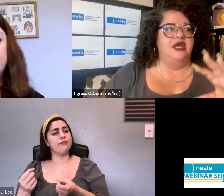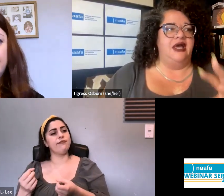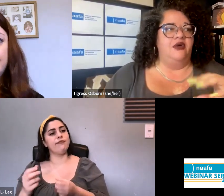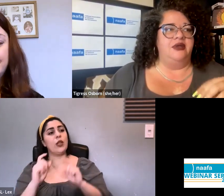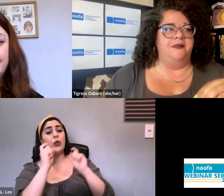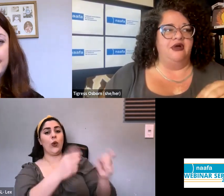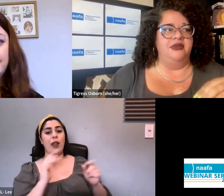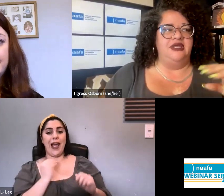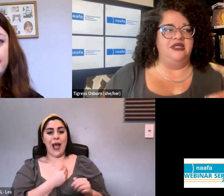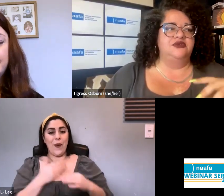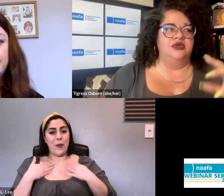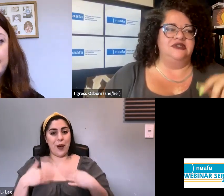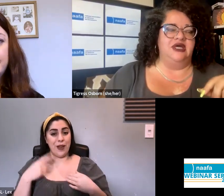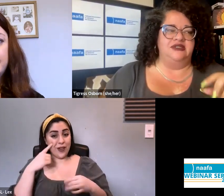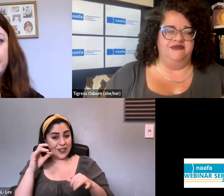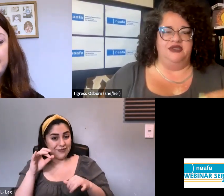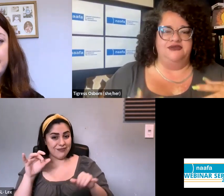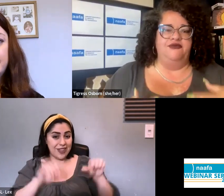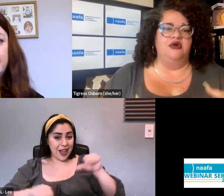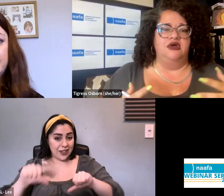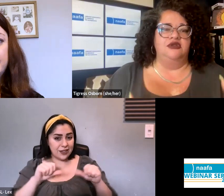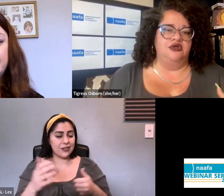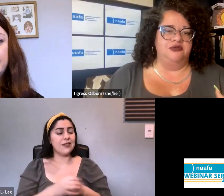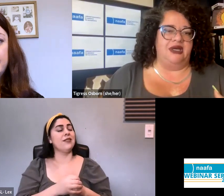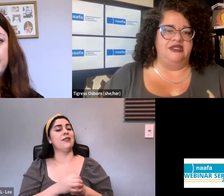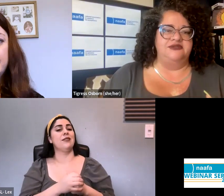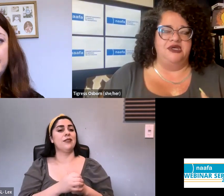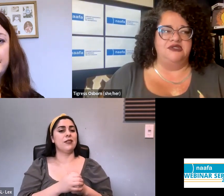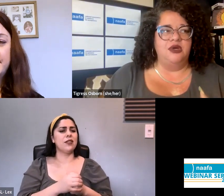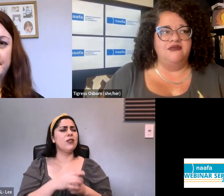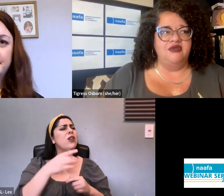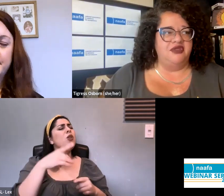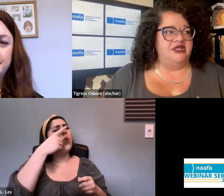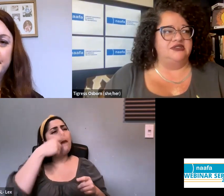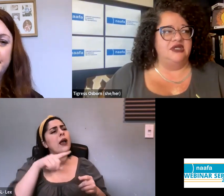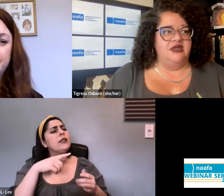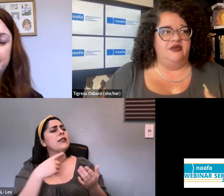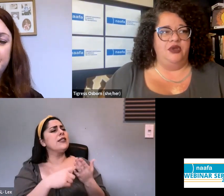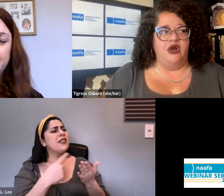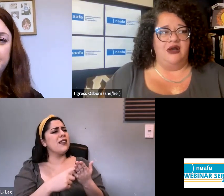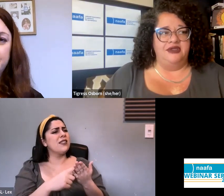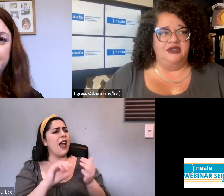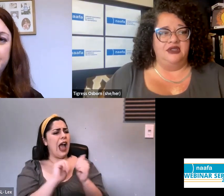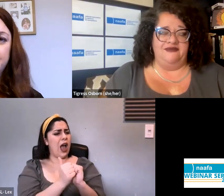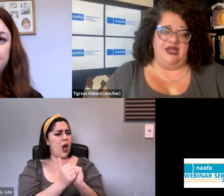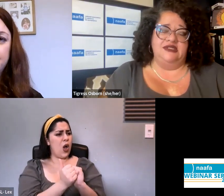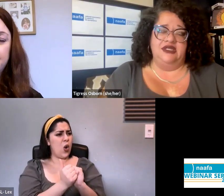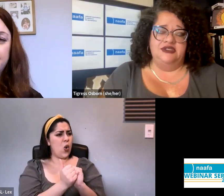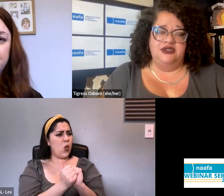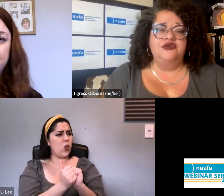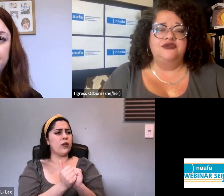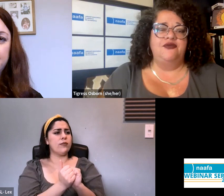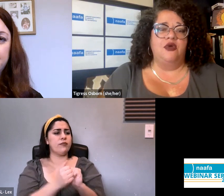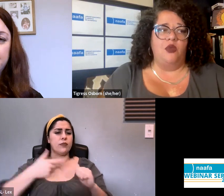about how embalming is or is not different for larger bodies? Because one of the things that we are often given as